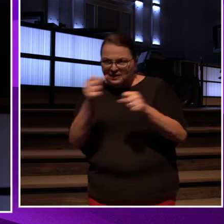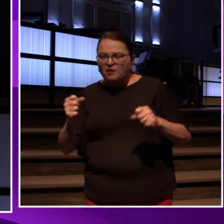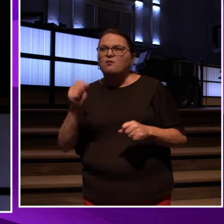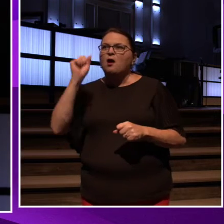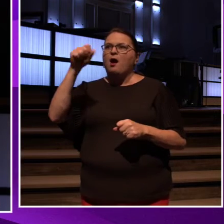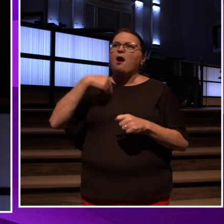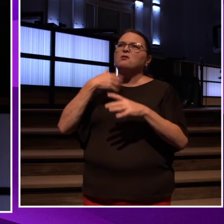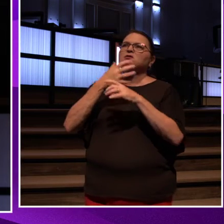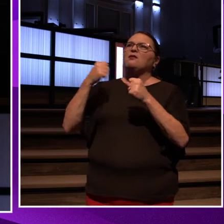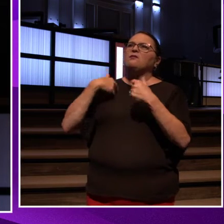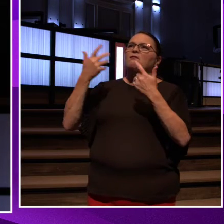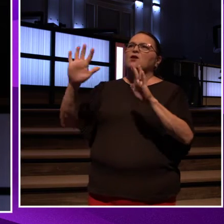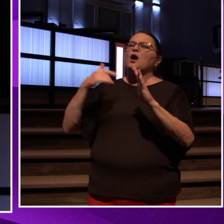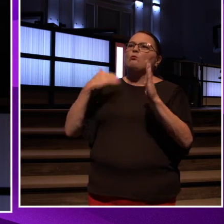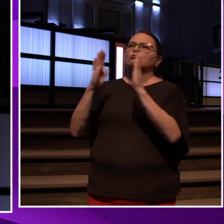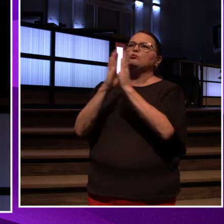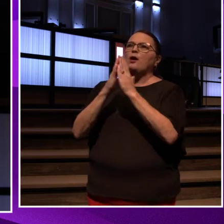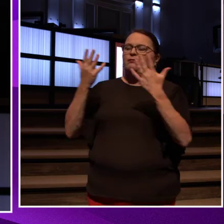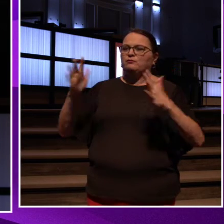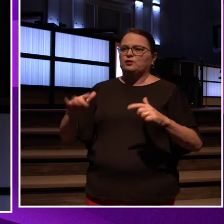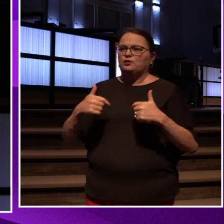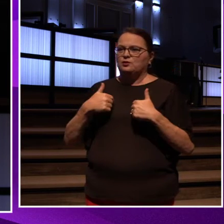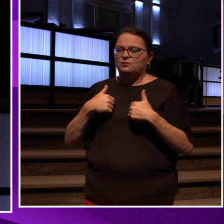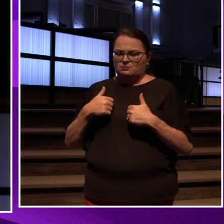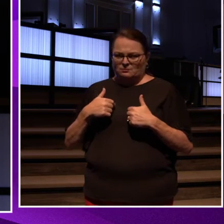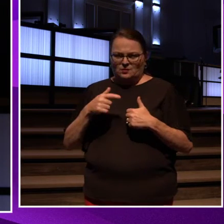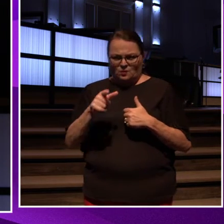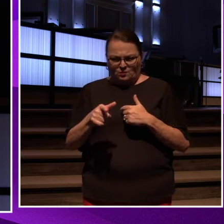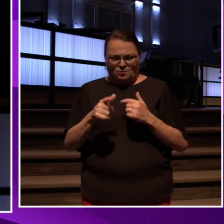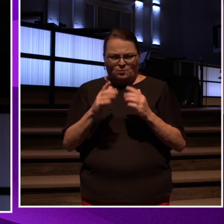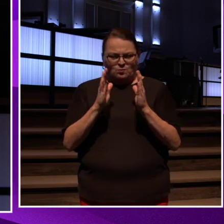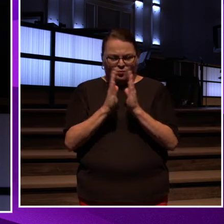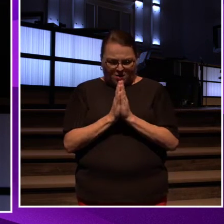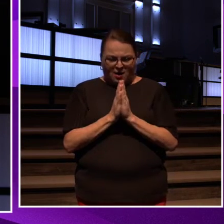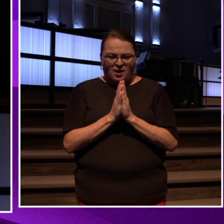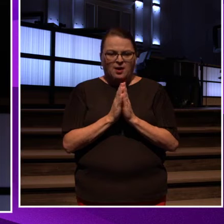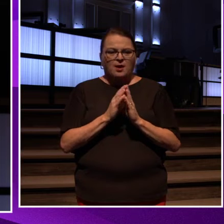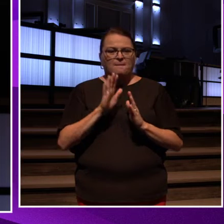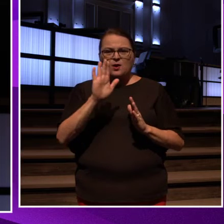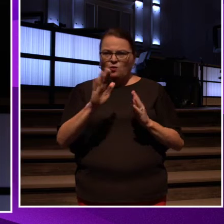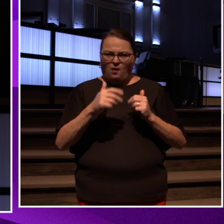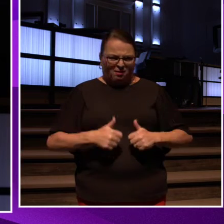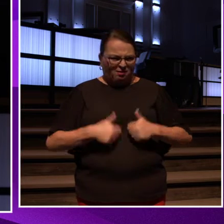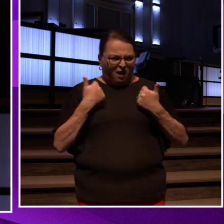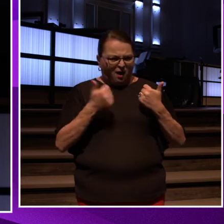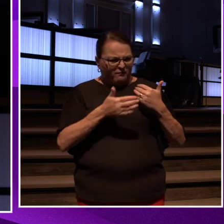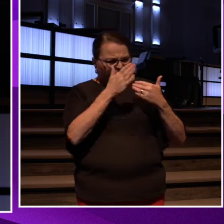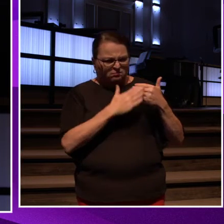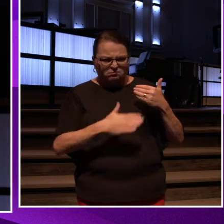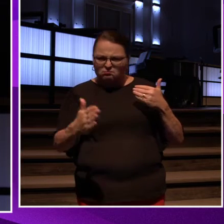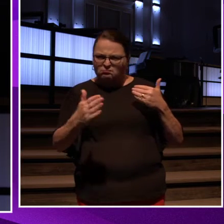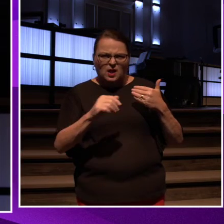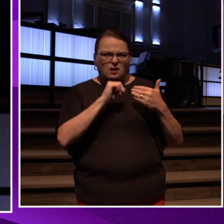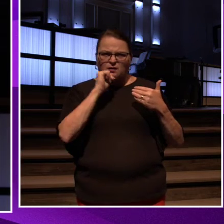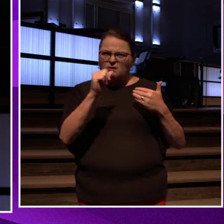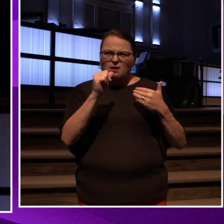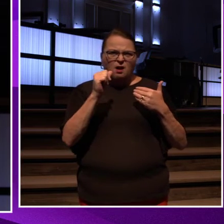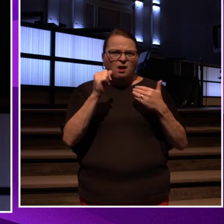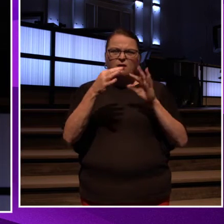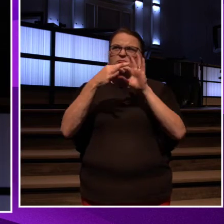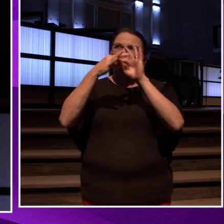if that prayer that you prayed has made you live a life that has nothing to do with God, then you better wonder if you really